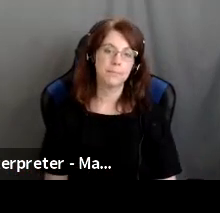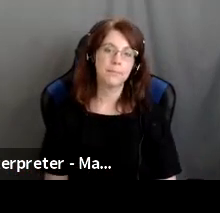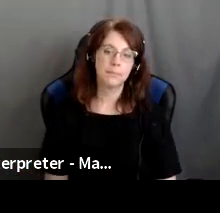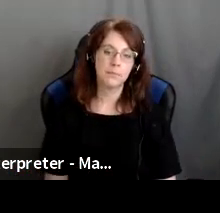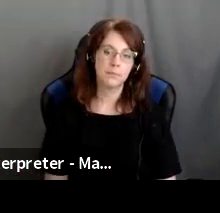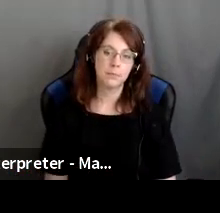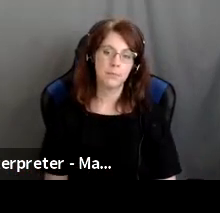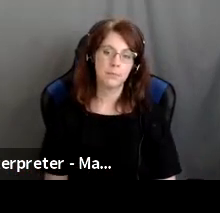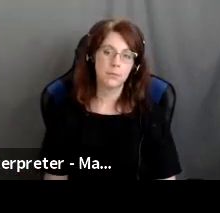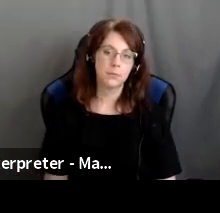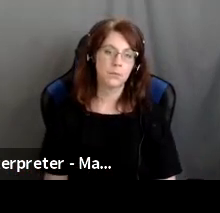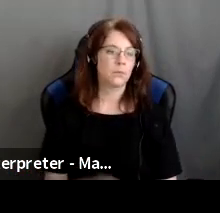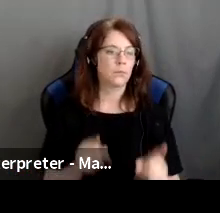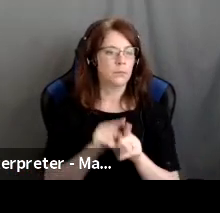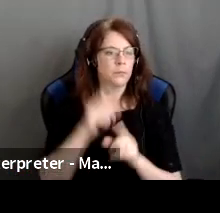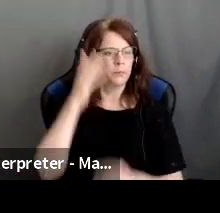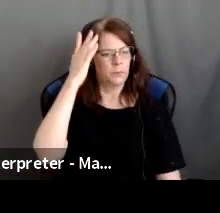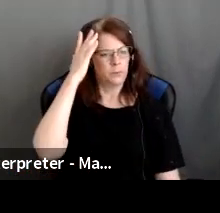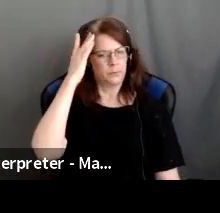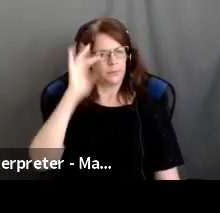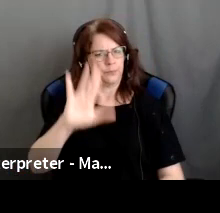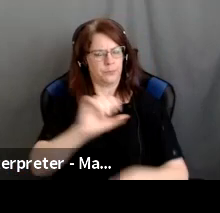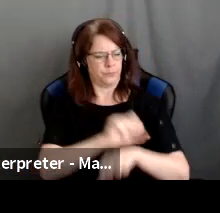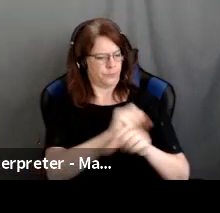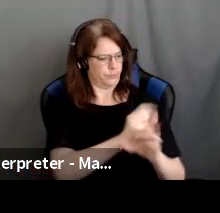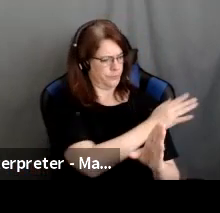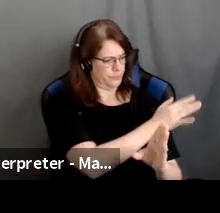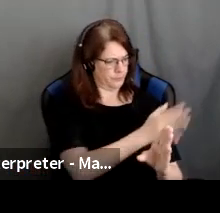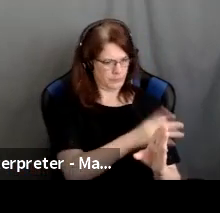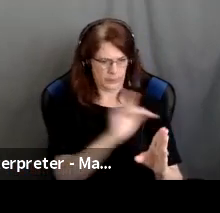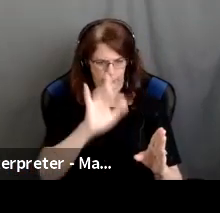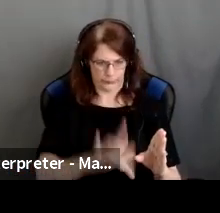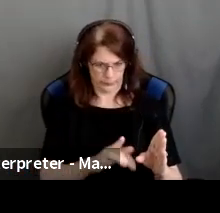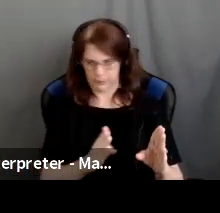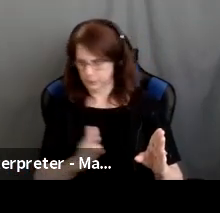And also, why is there a gap in your employment? Answer that question.